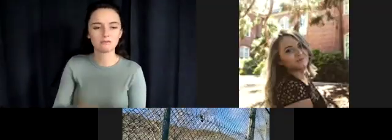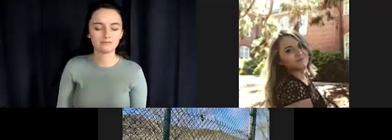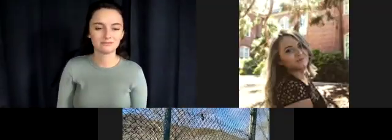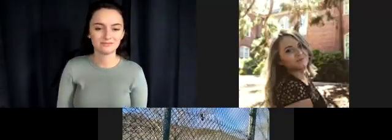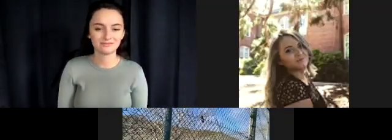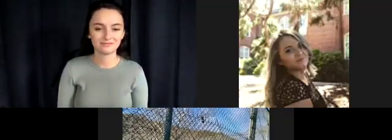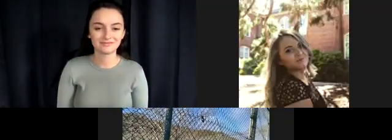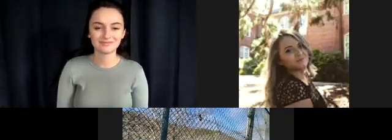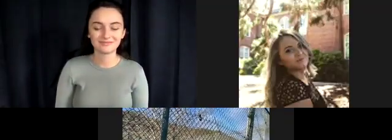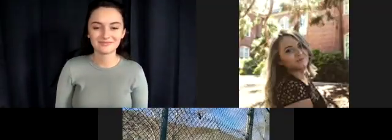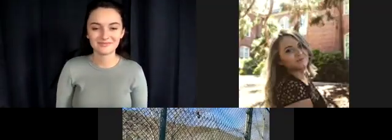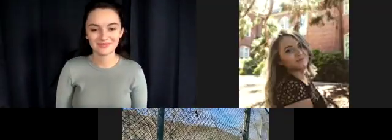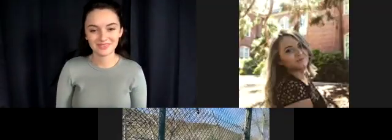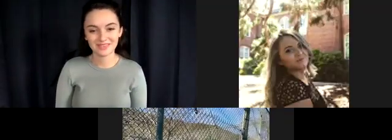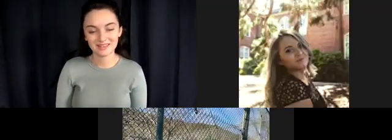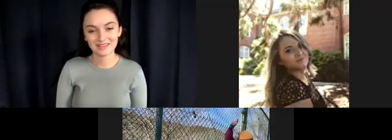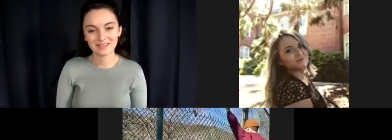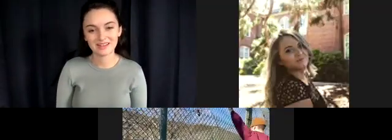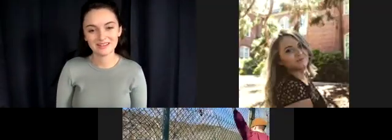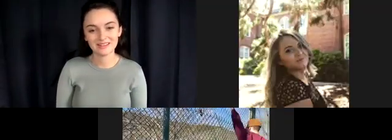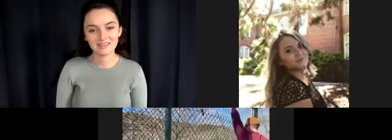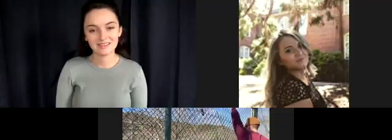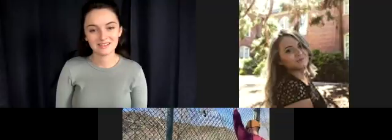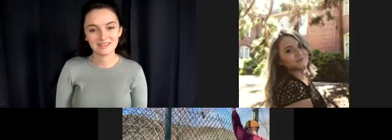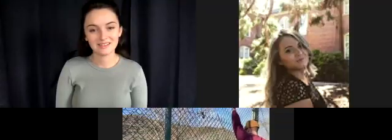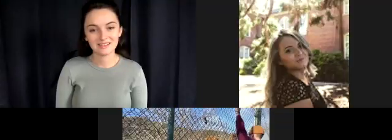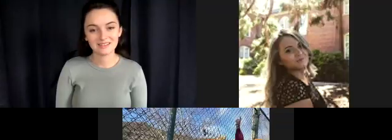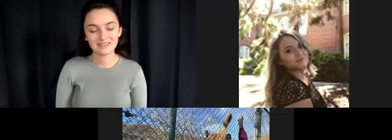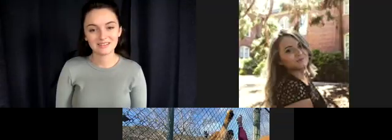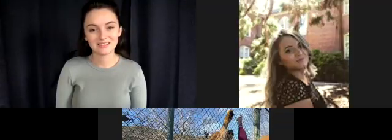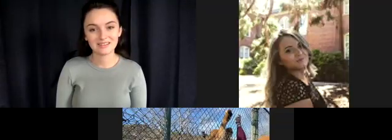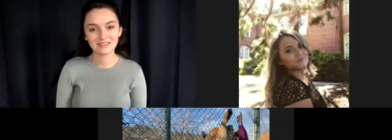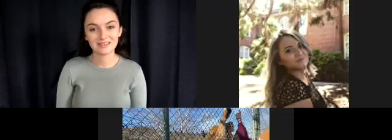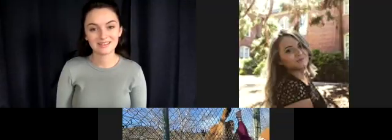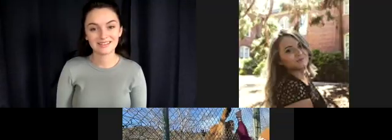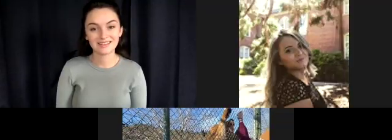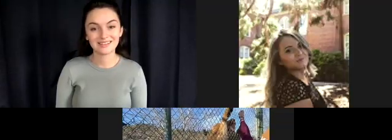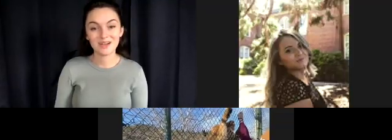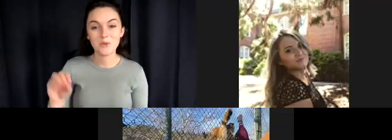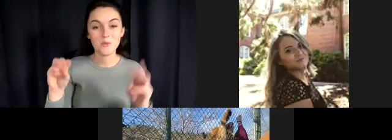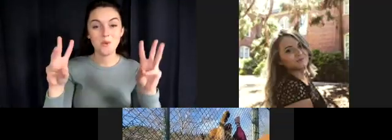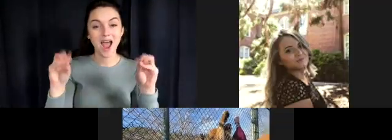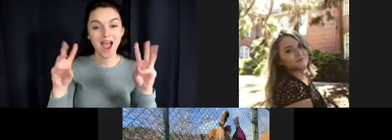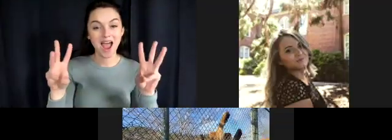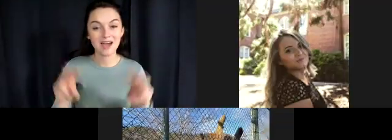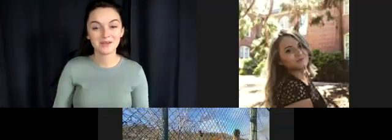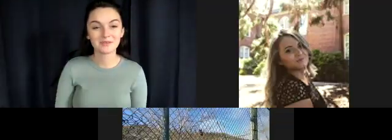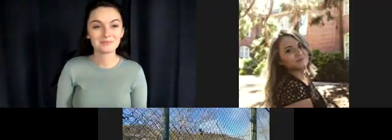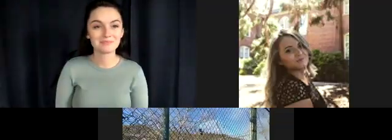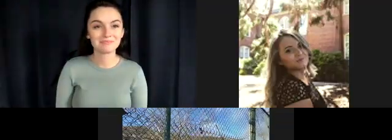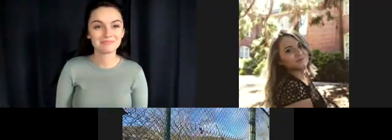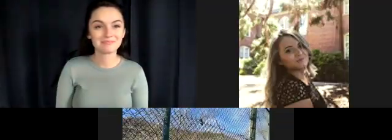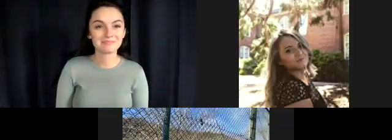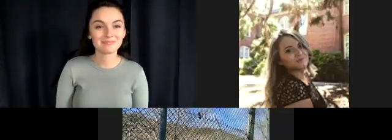Grumble, So he sounds like he's in stereo. Oh, hi. So lions only have